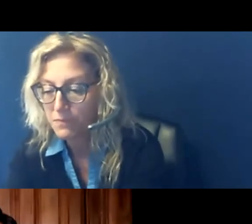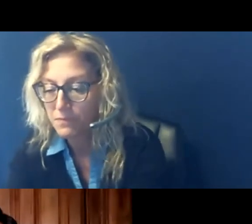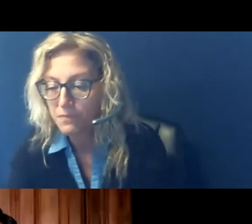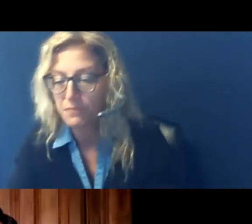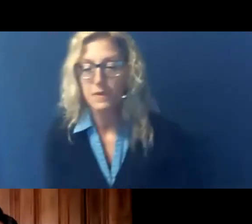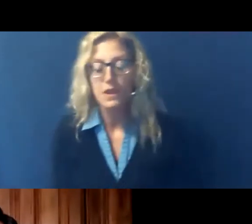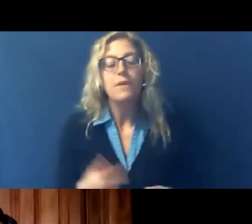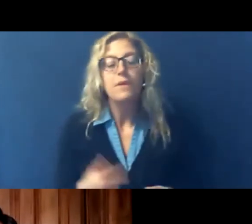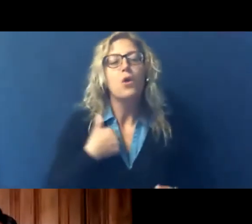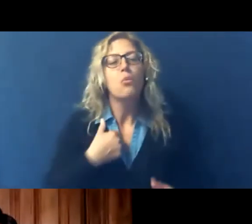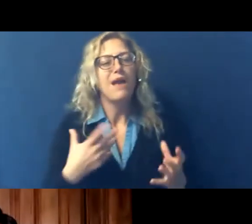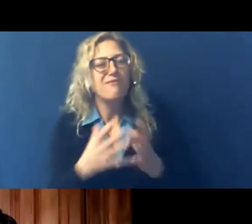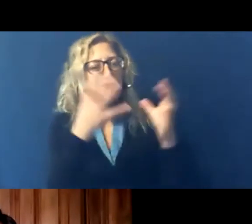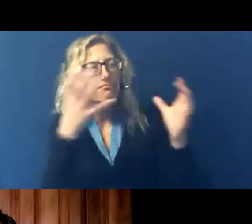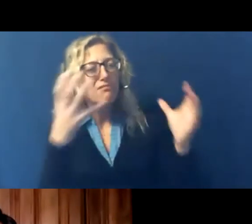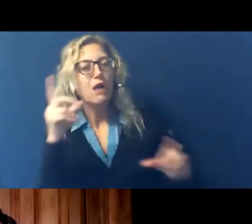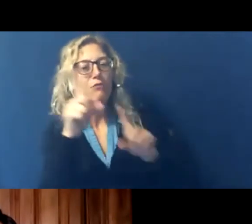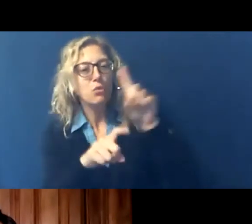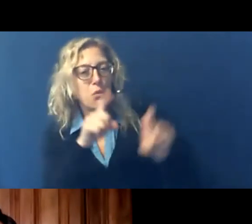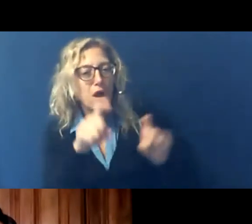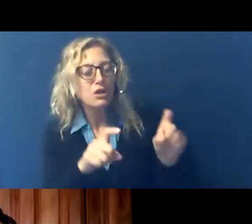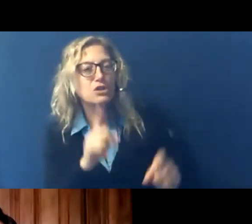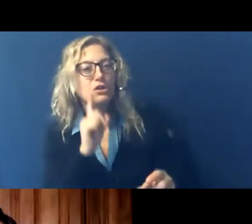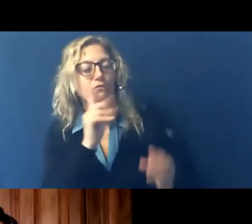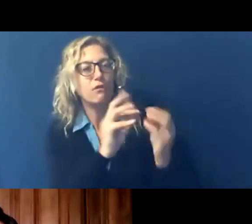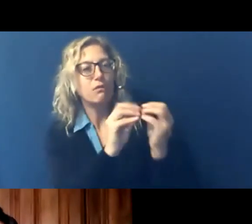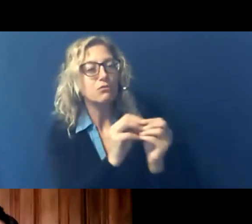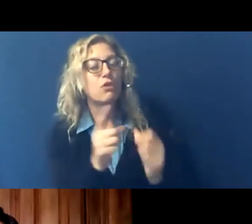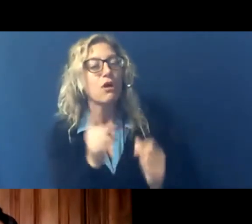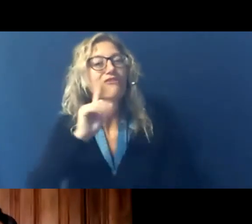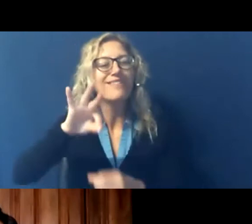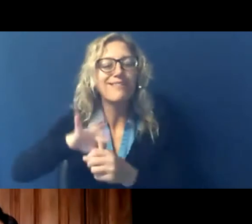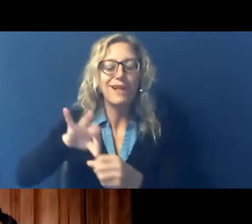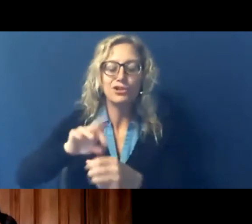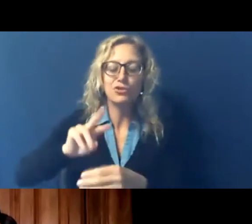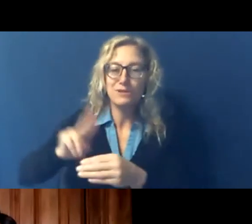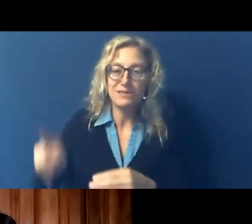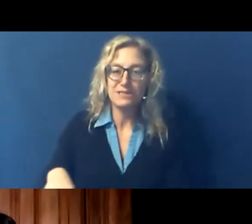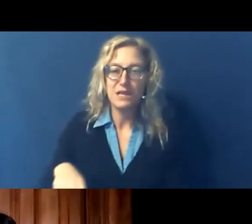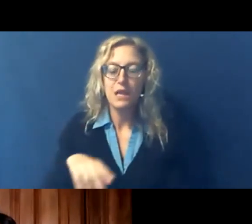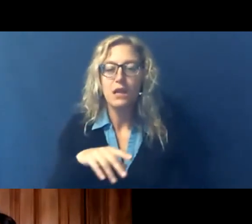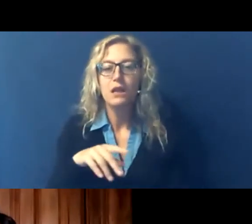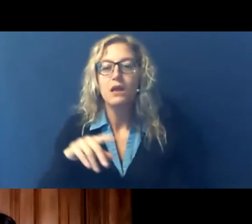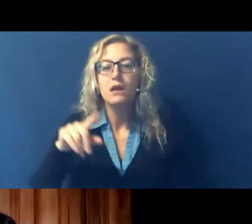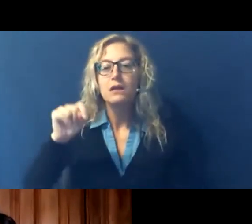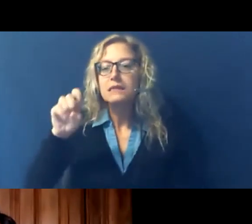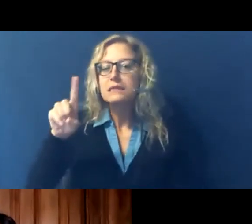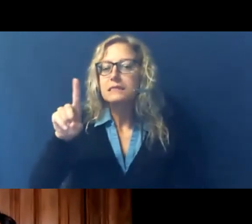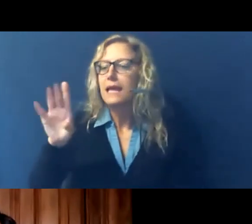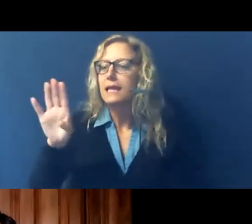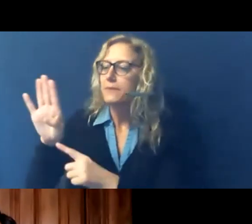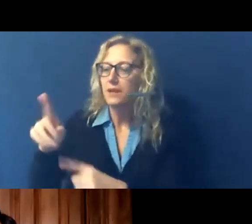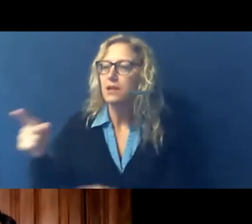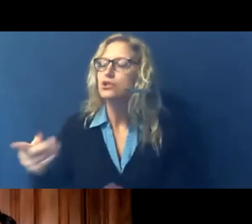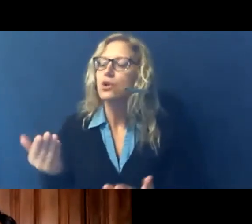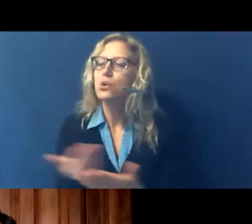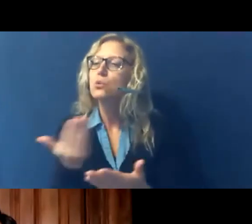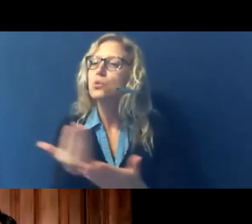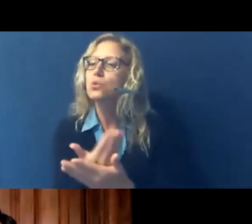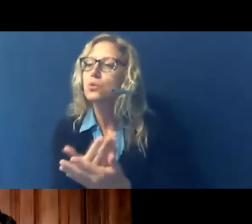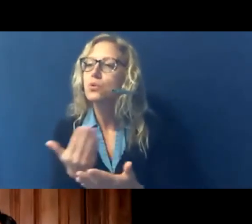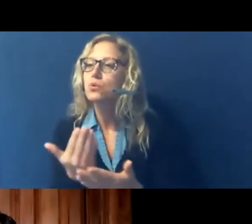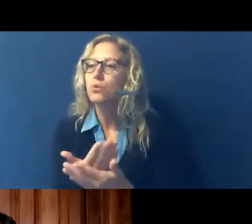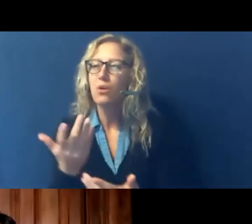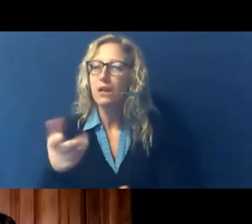questions around litigation for the election results. And Ted B has a question: new measures to